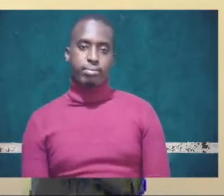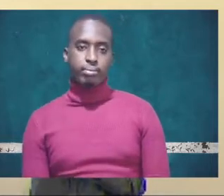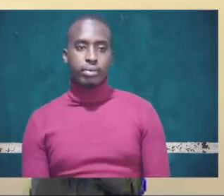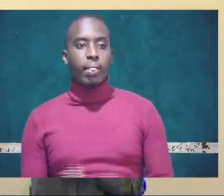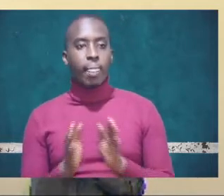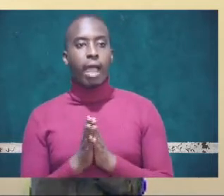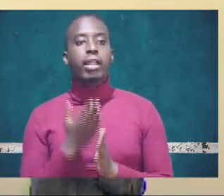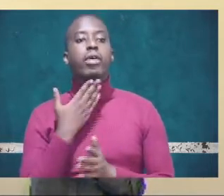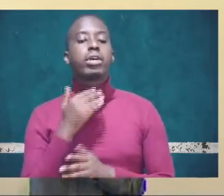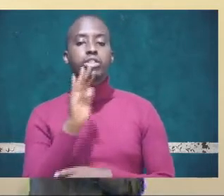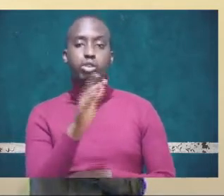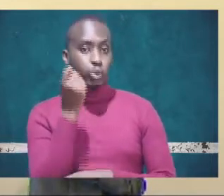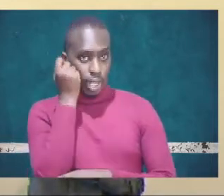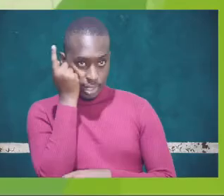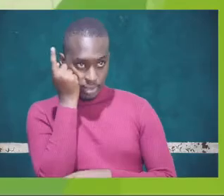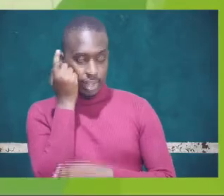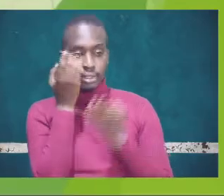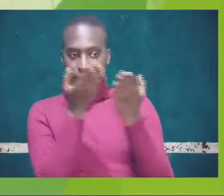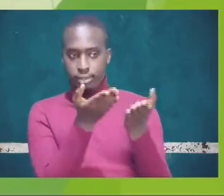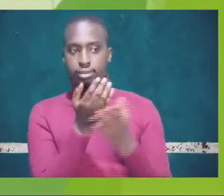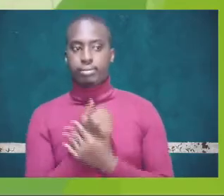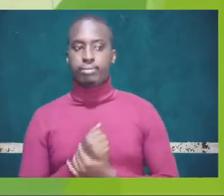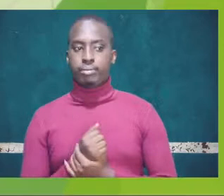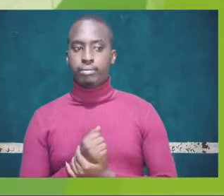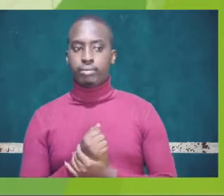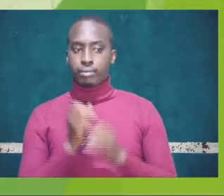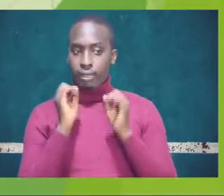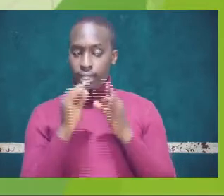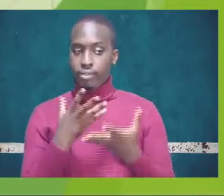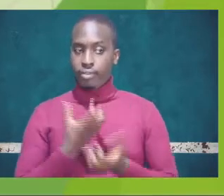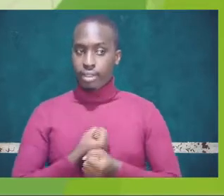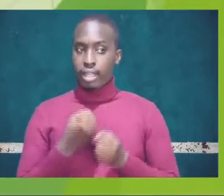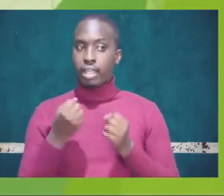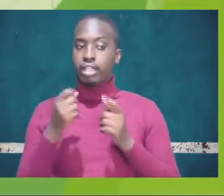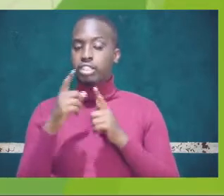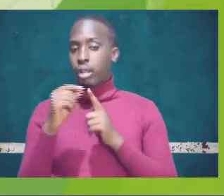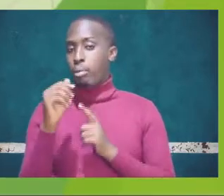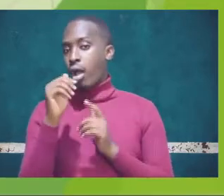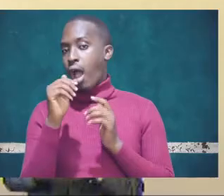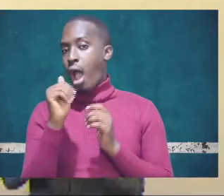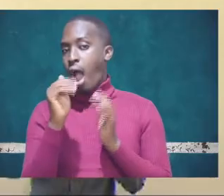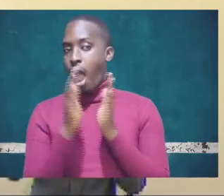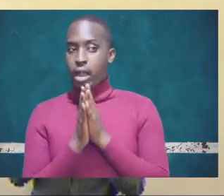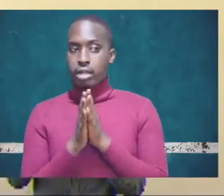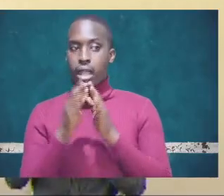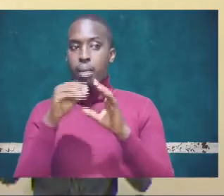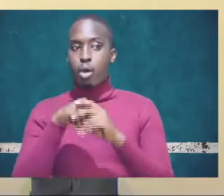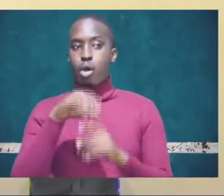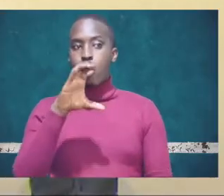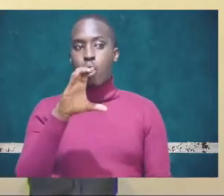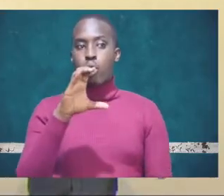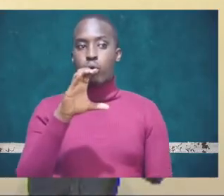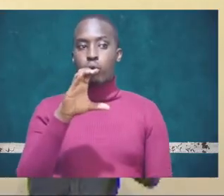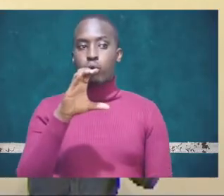And I want you to understand this. When I have the word and, it means there is disjunction. I will call